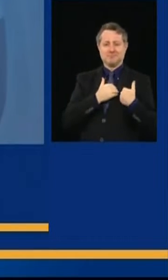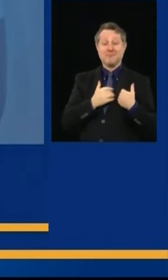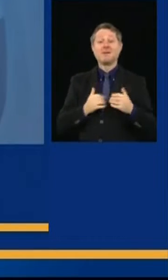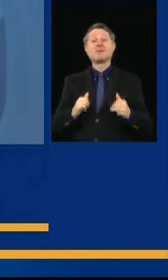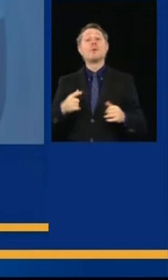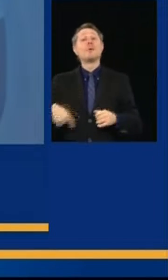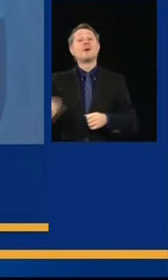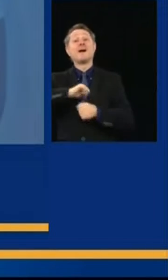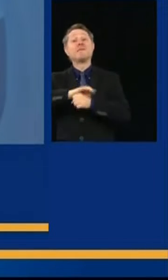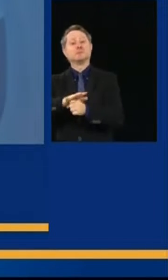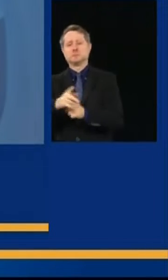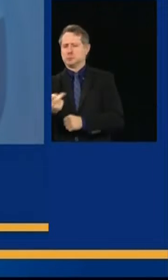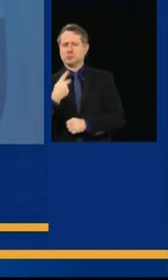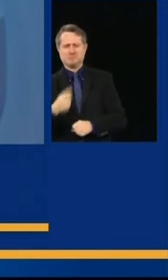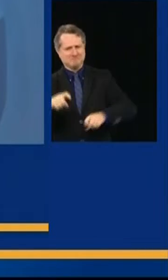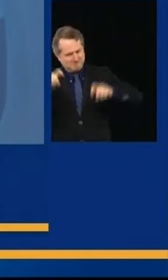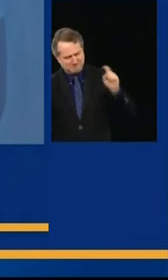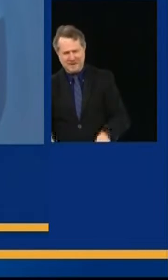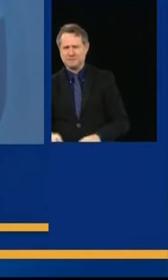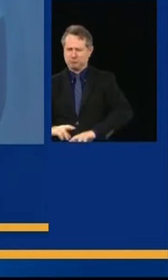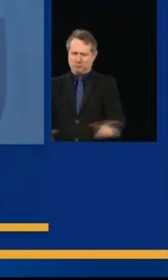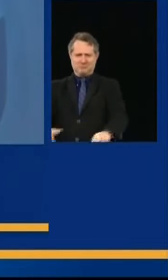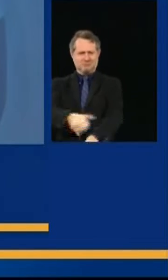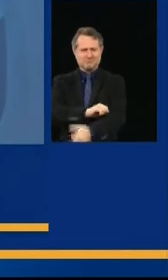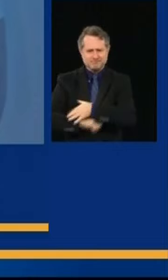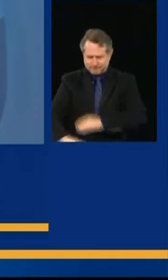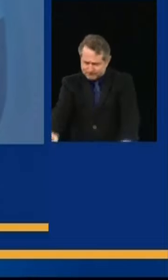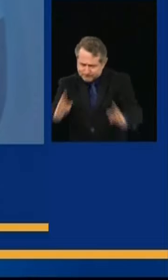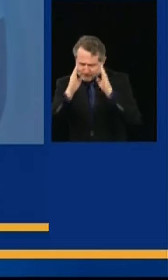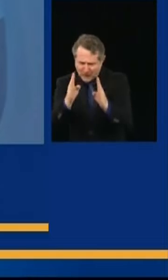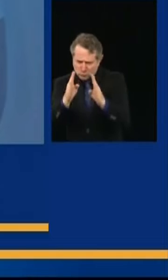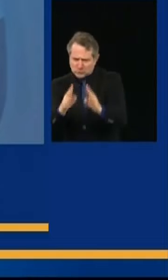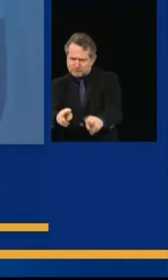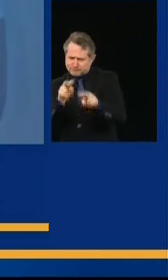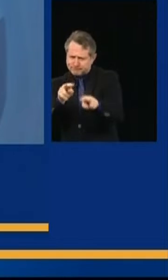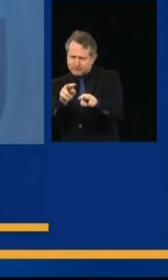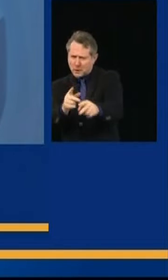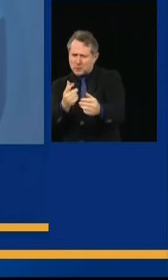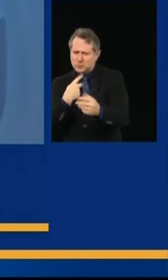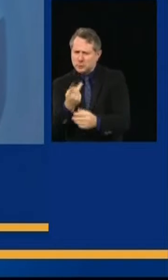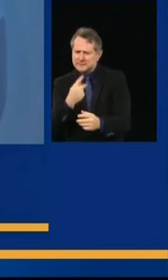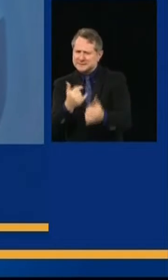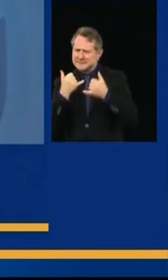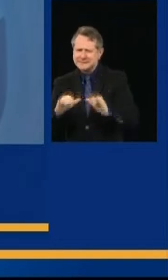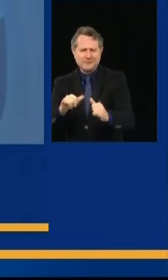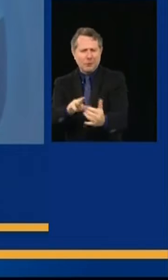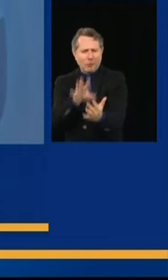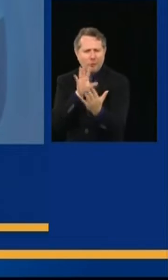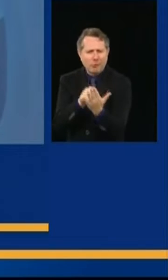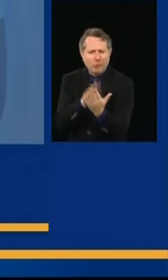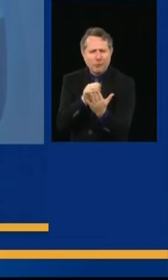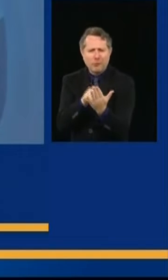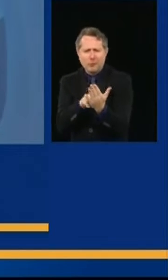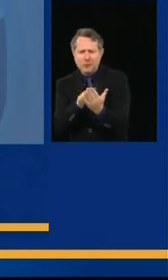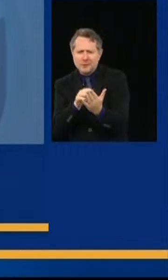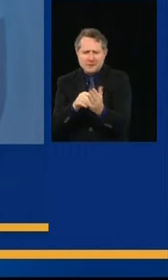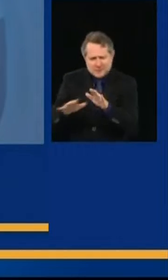we must stay alert because we're still learning. And what we thought we